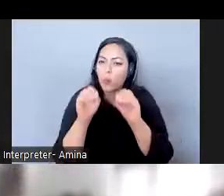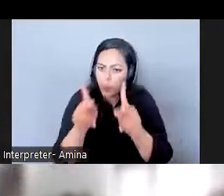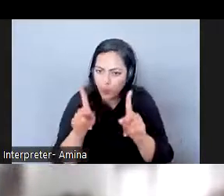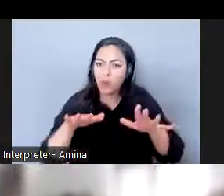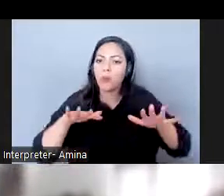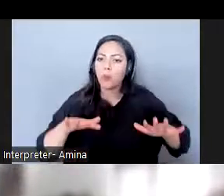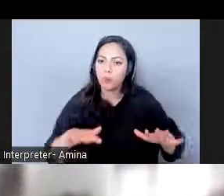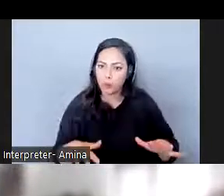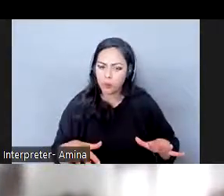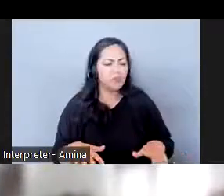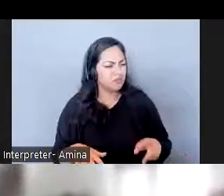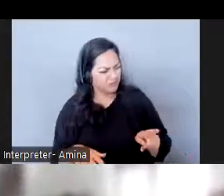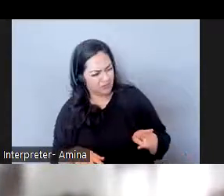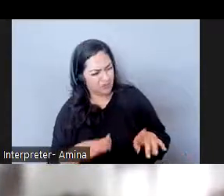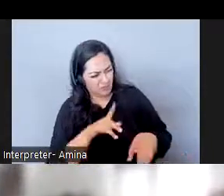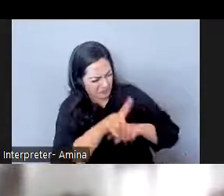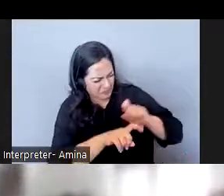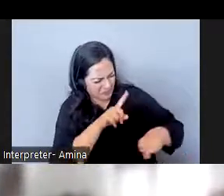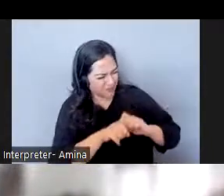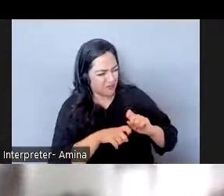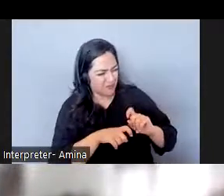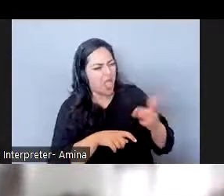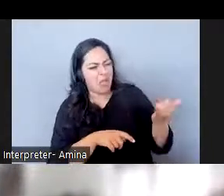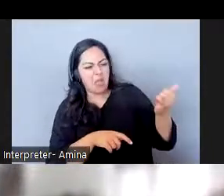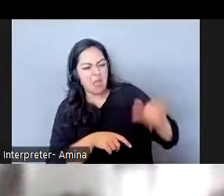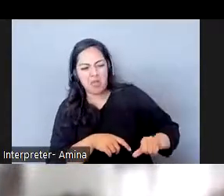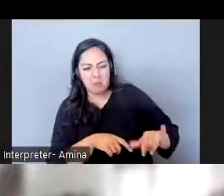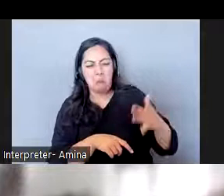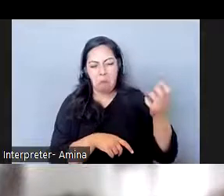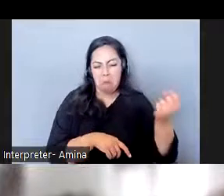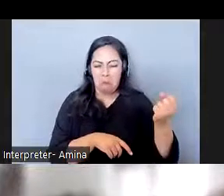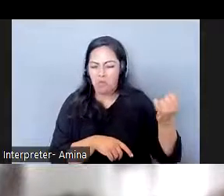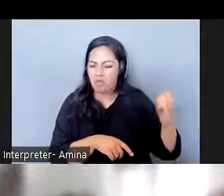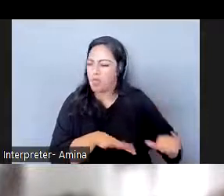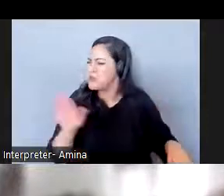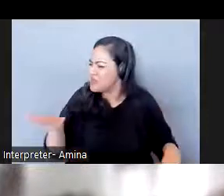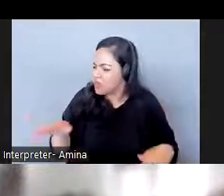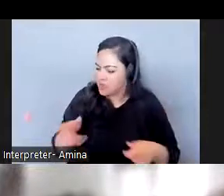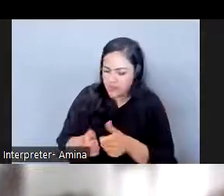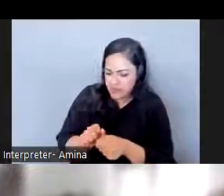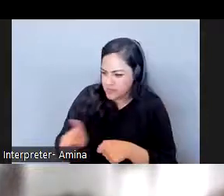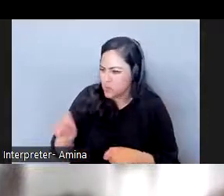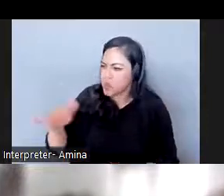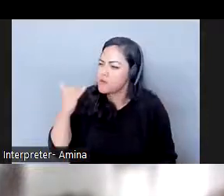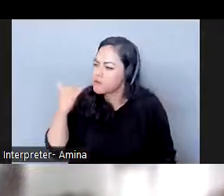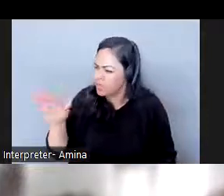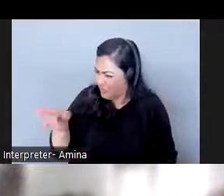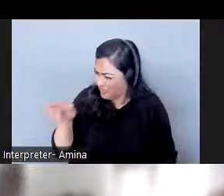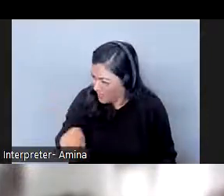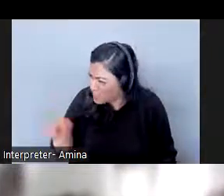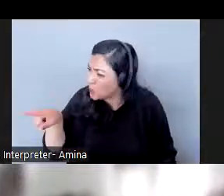the fraud kind of materializes itself and you start to realize right away, there's just something that's not right about